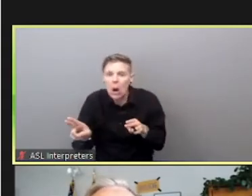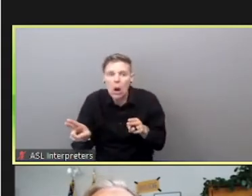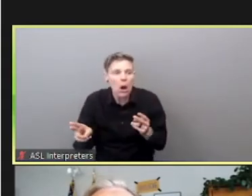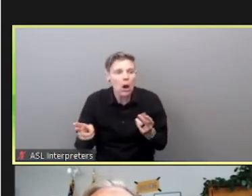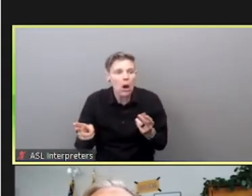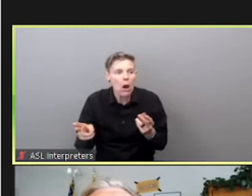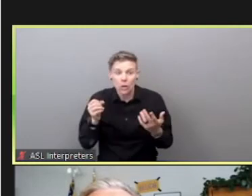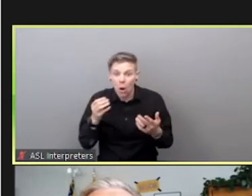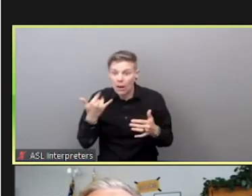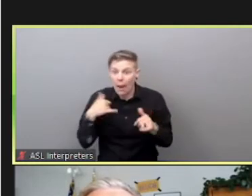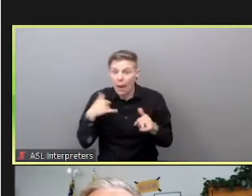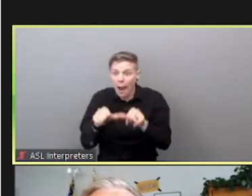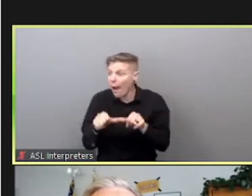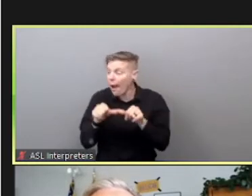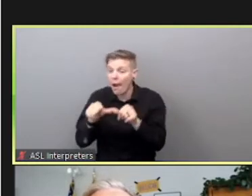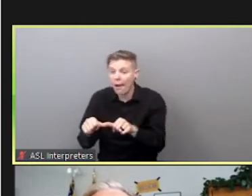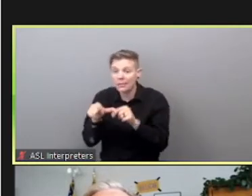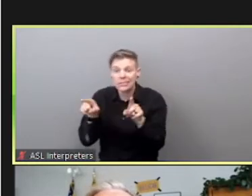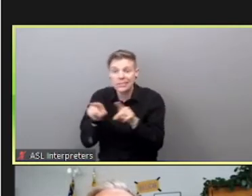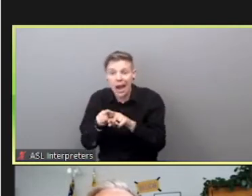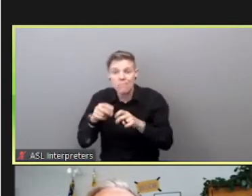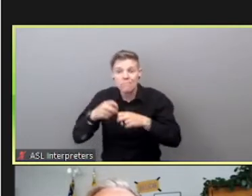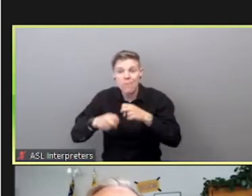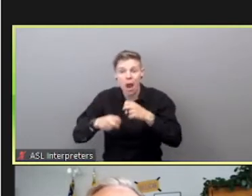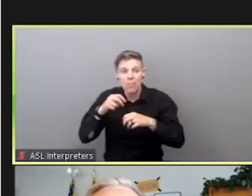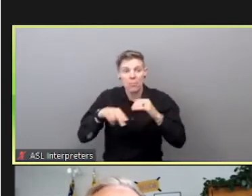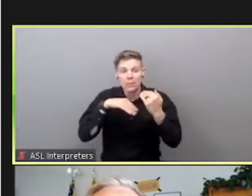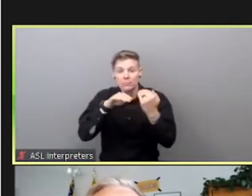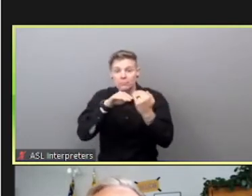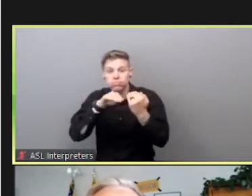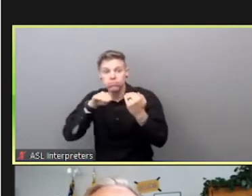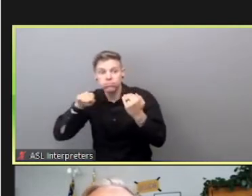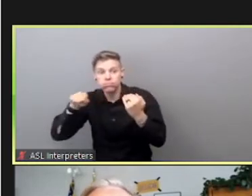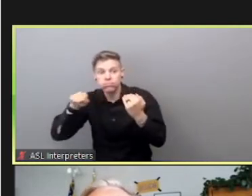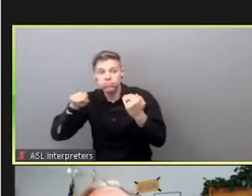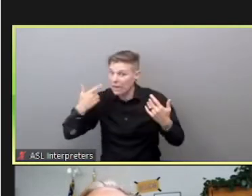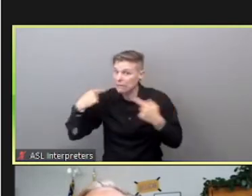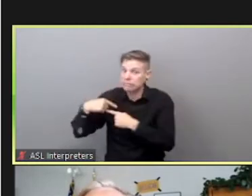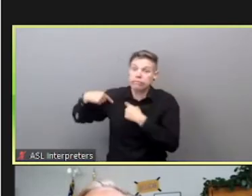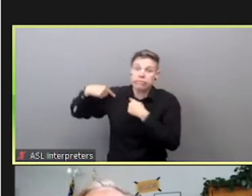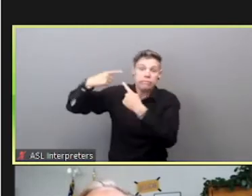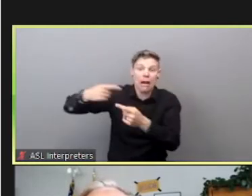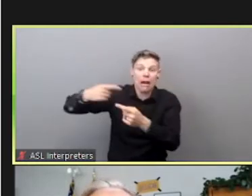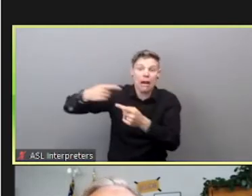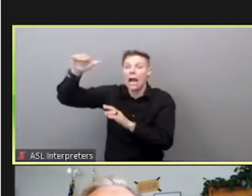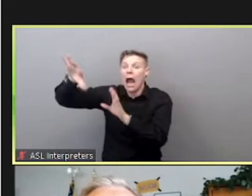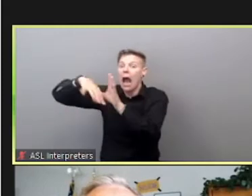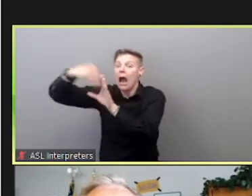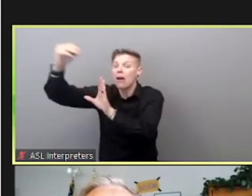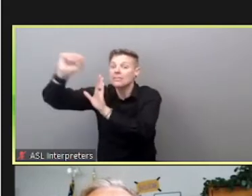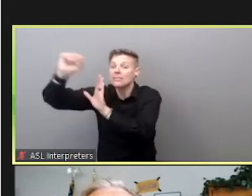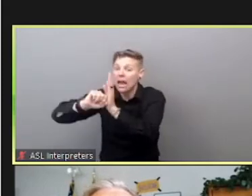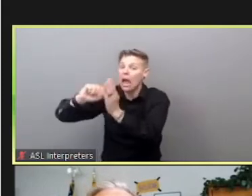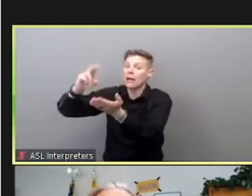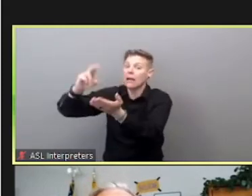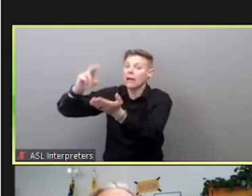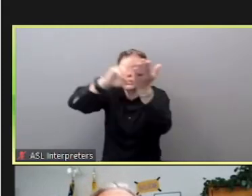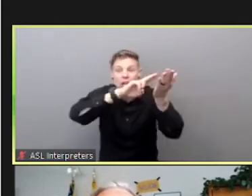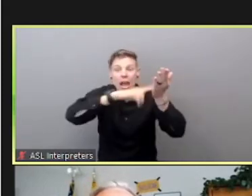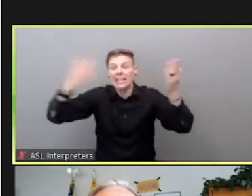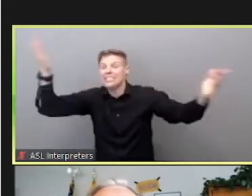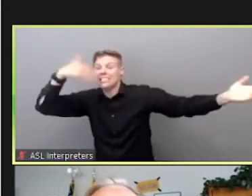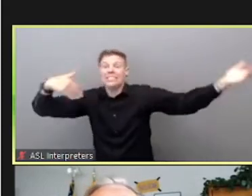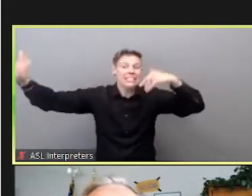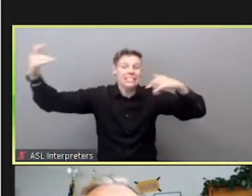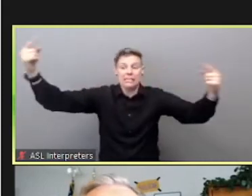making some efforts to contract for bringing more nurses into the state, but the problem is that the national nursing pool